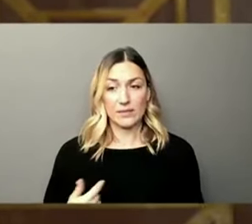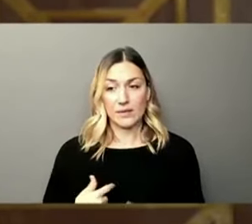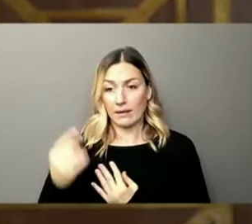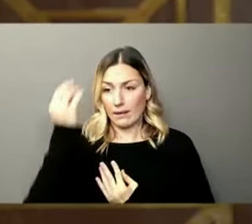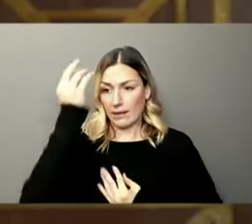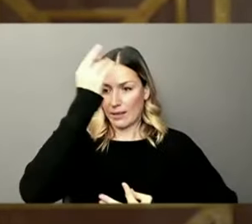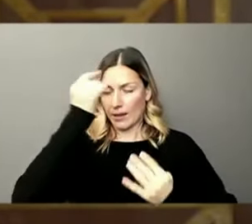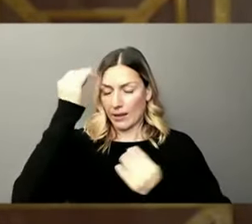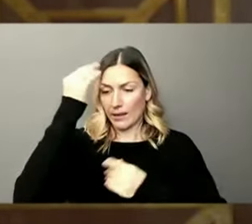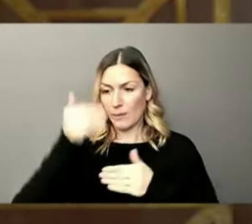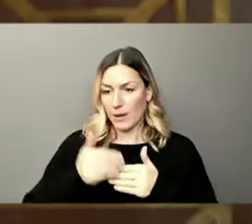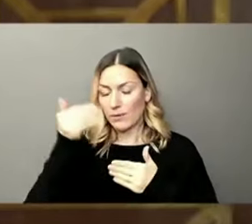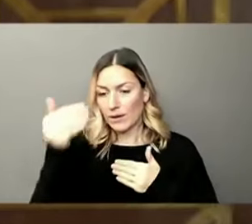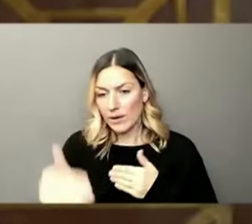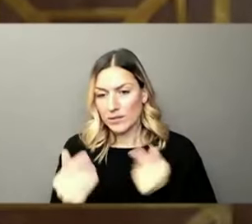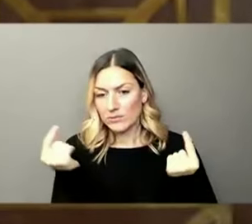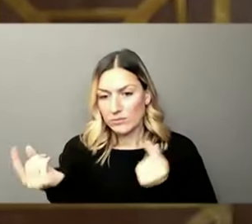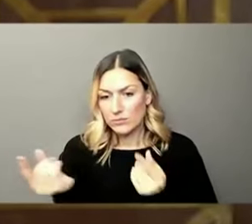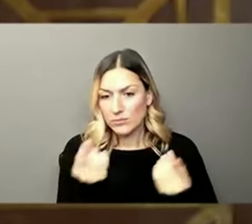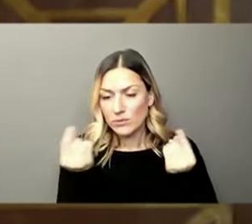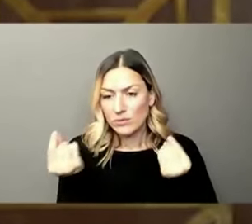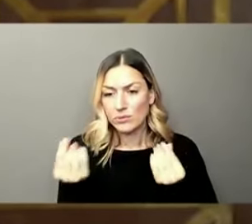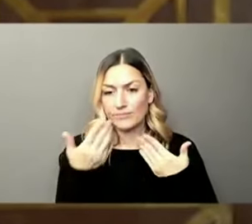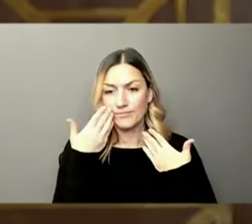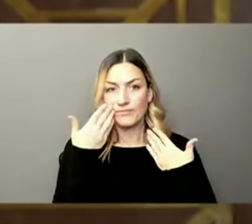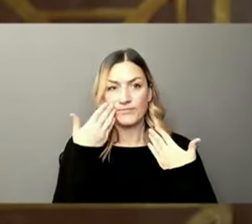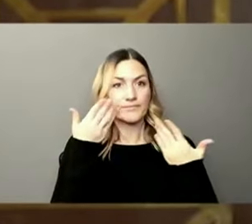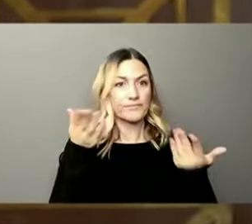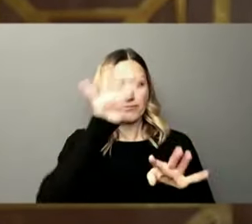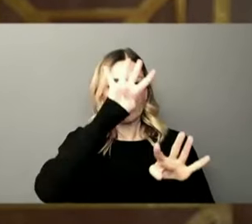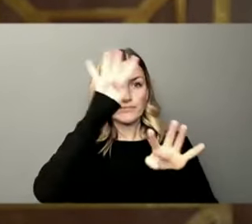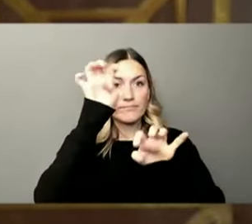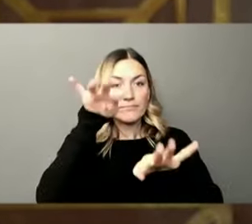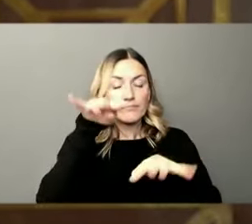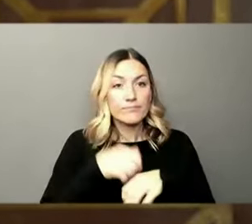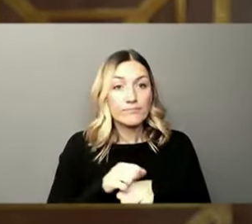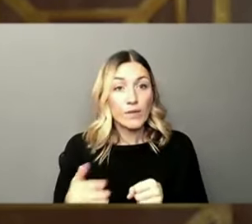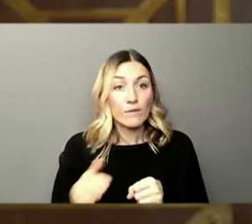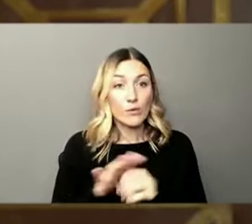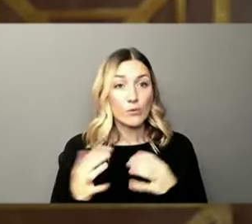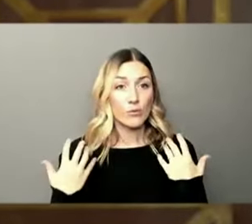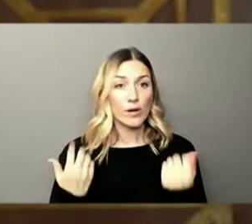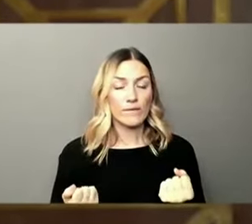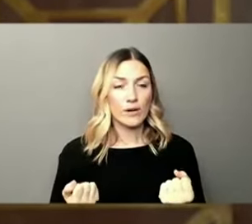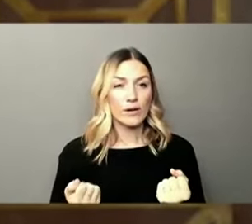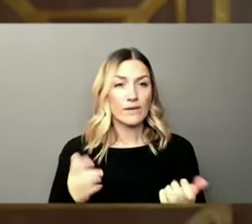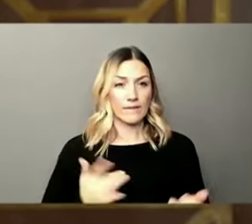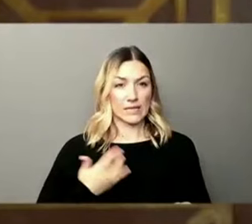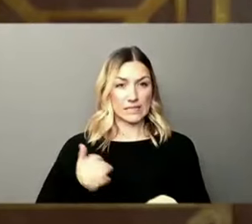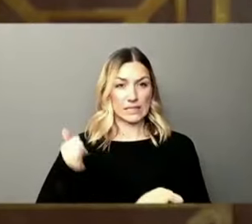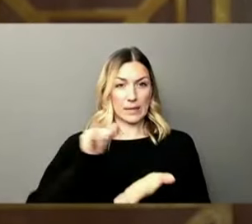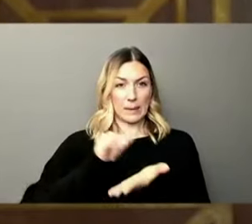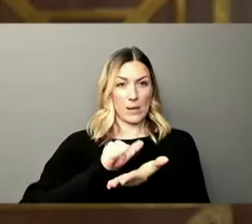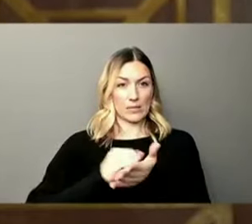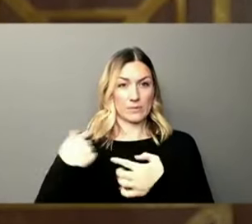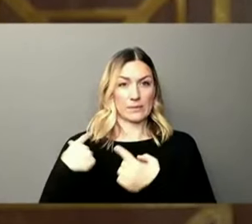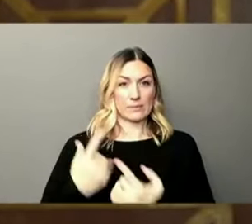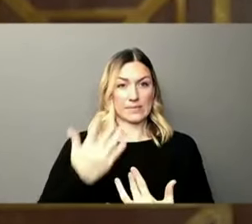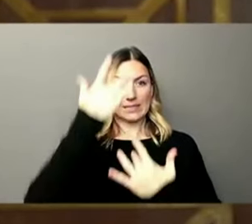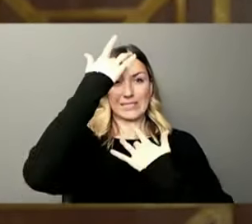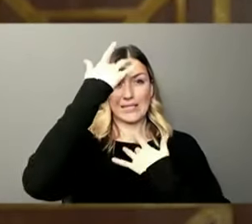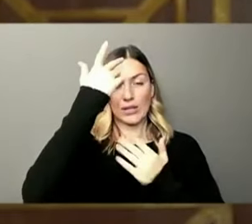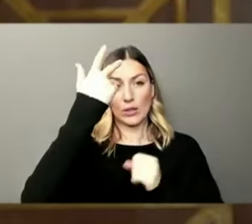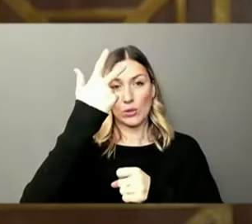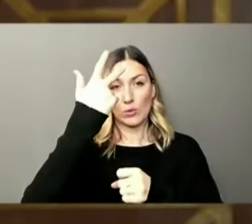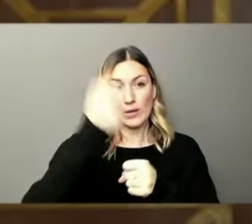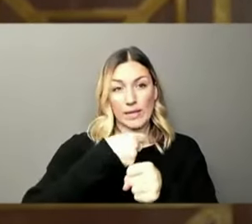comes next, I just don't know. Full recovery seems out of reach for me. I've been sick for almost 3 years, and it feels